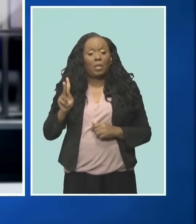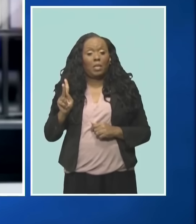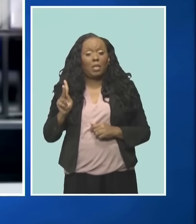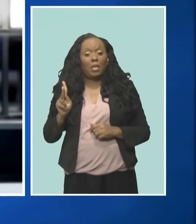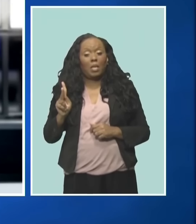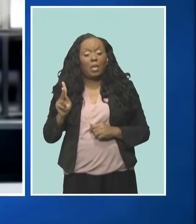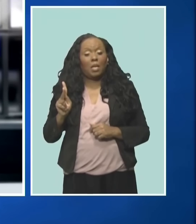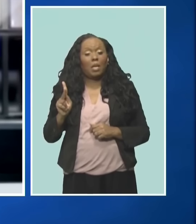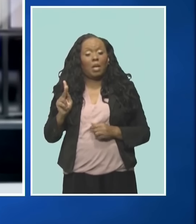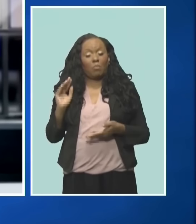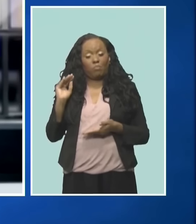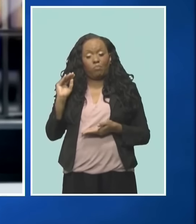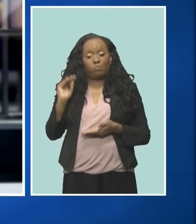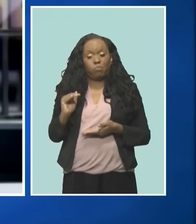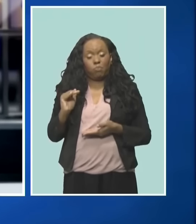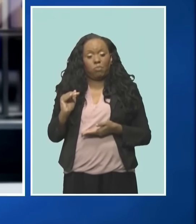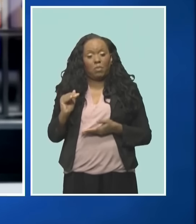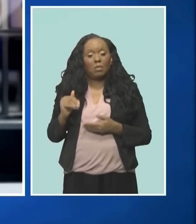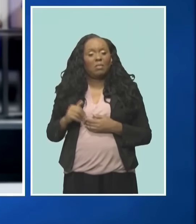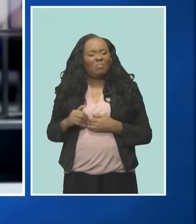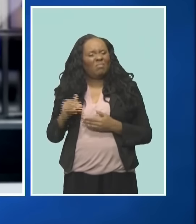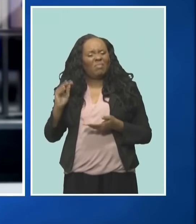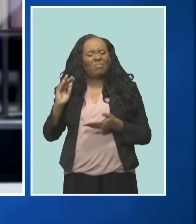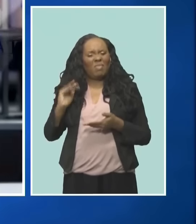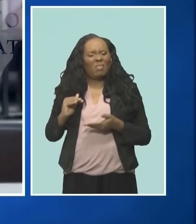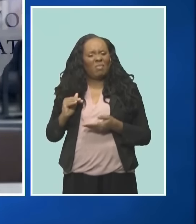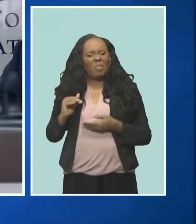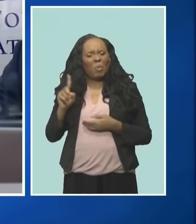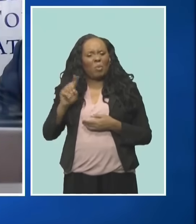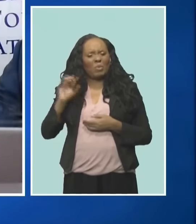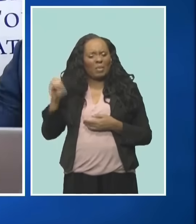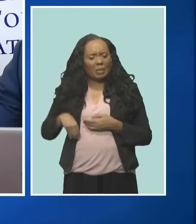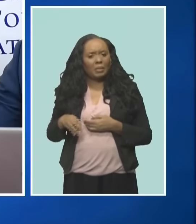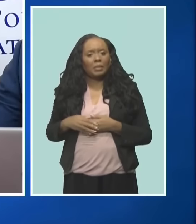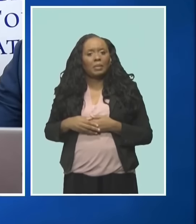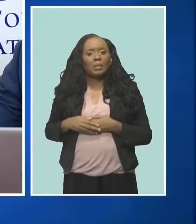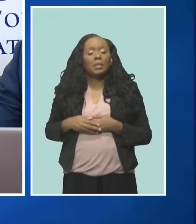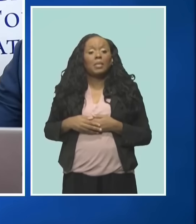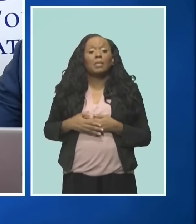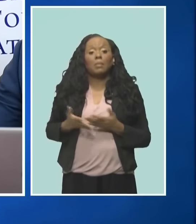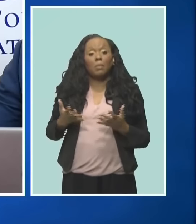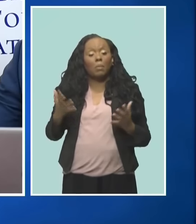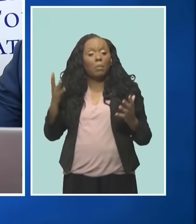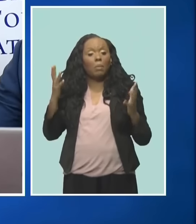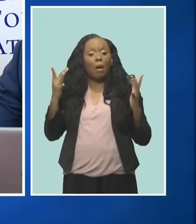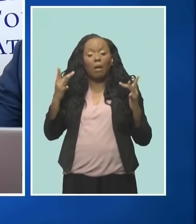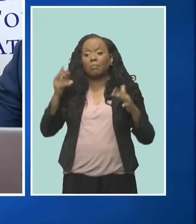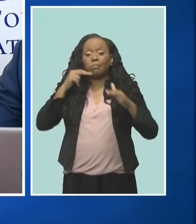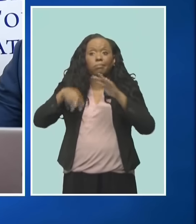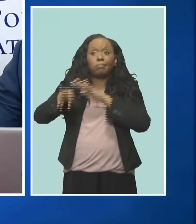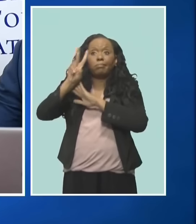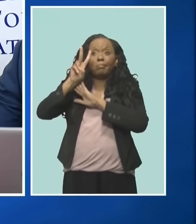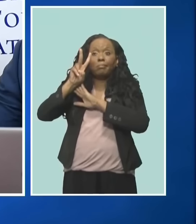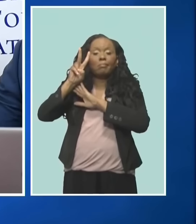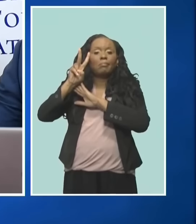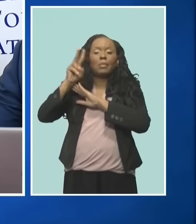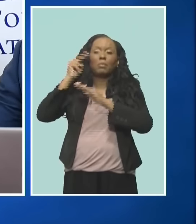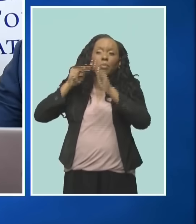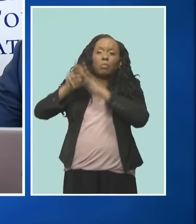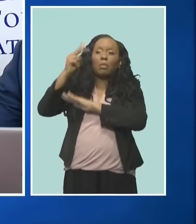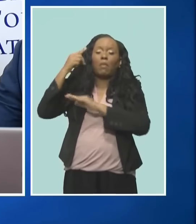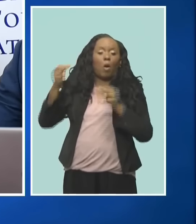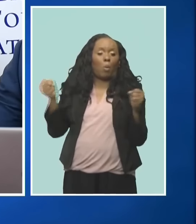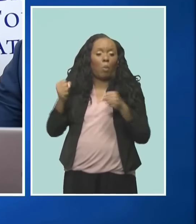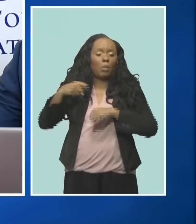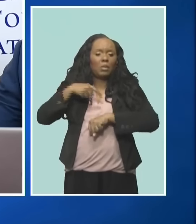slightly by less than 1%. The BHTA chairman, Javon Griffith, says projections for the winter season are